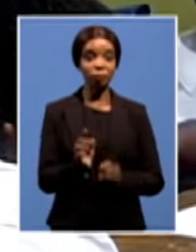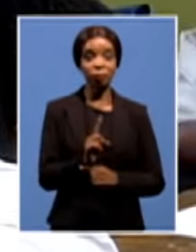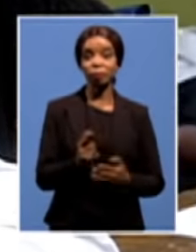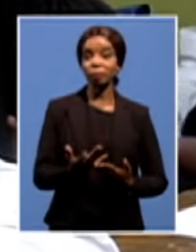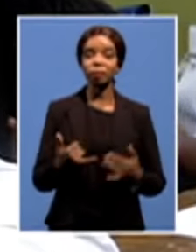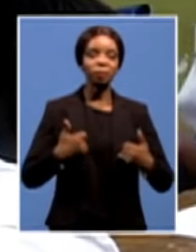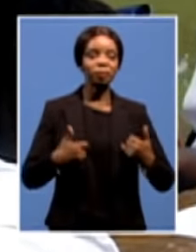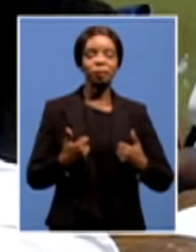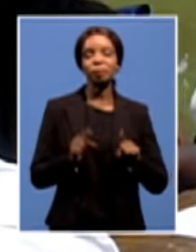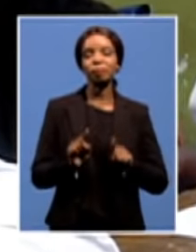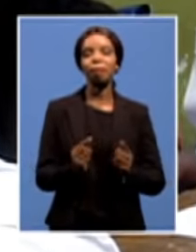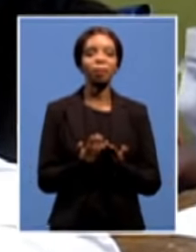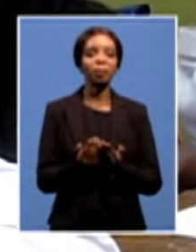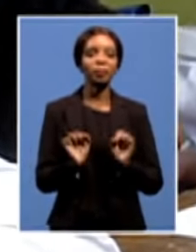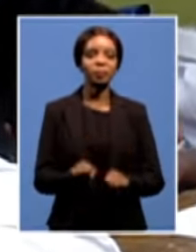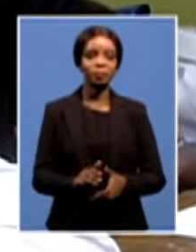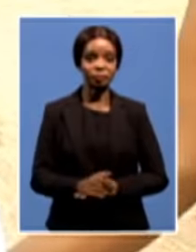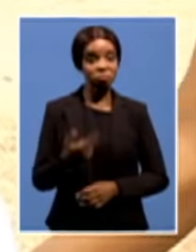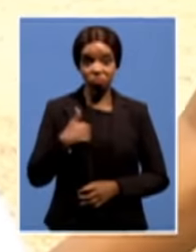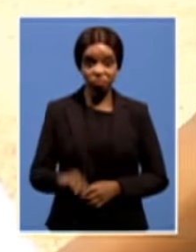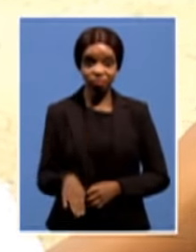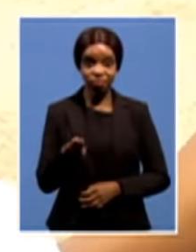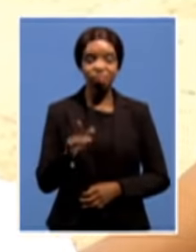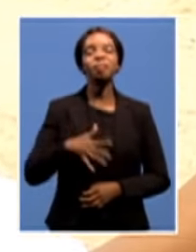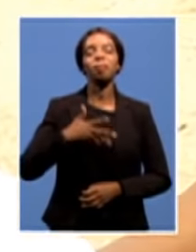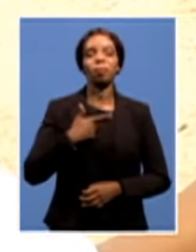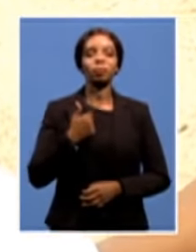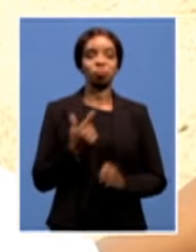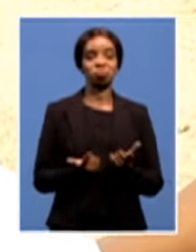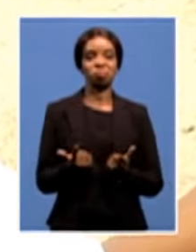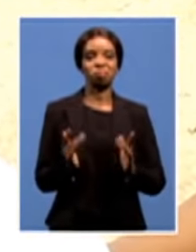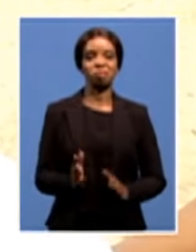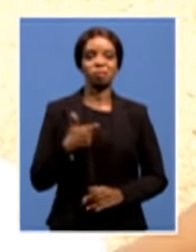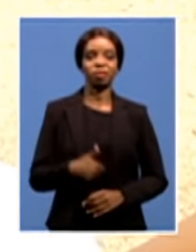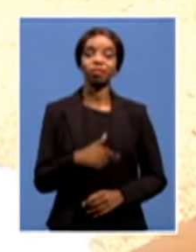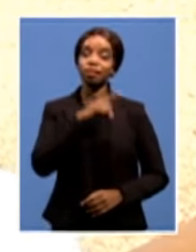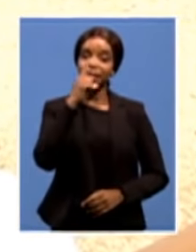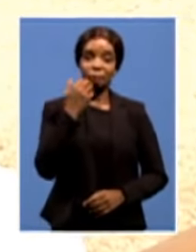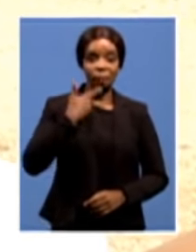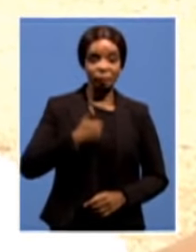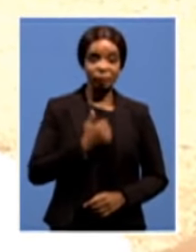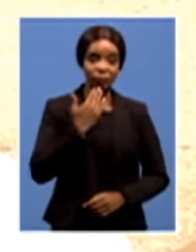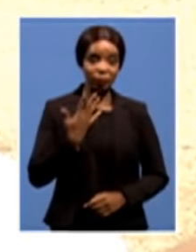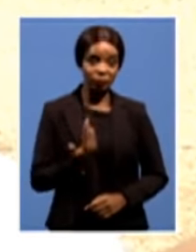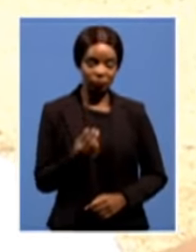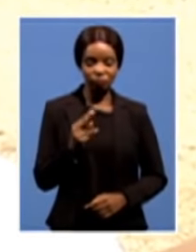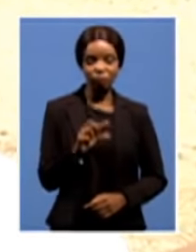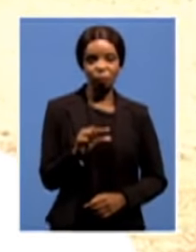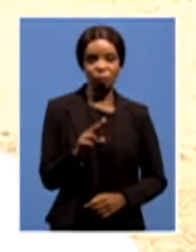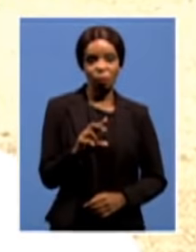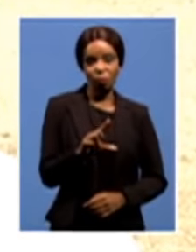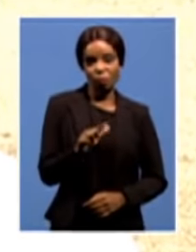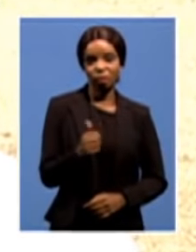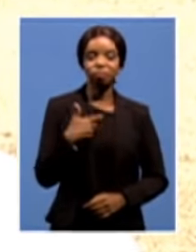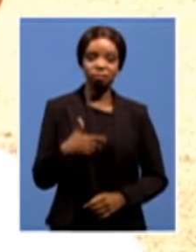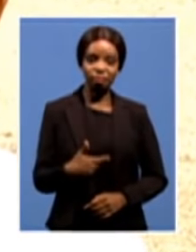play. When I grow up, I want to be a man. My name is Lingoms. My surname is Kula. I